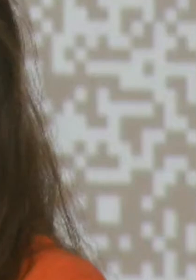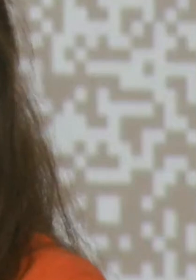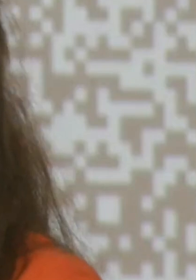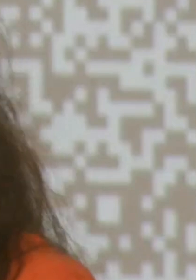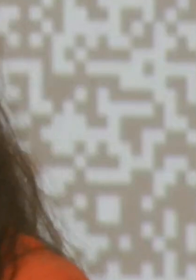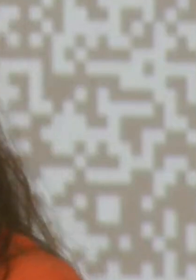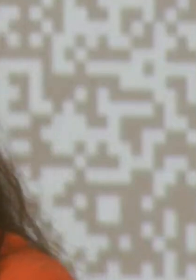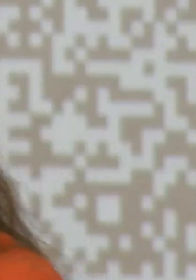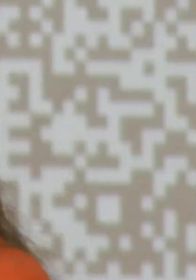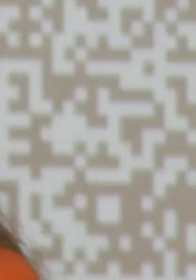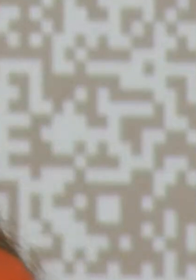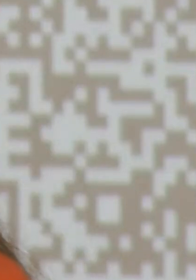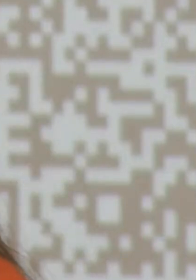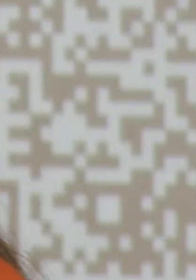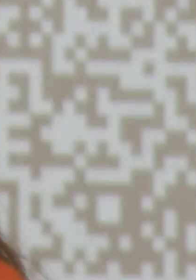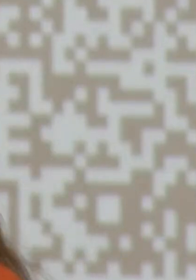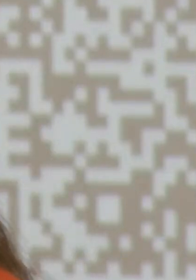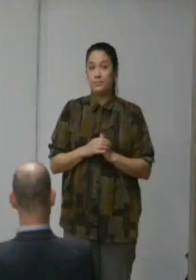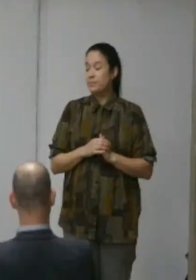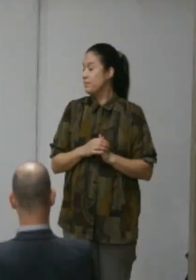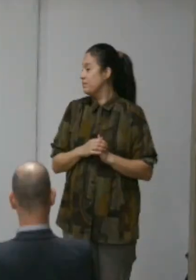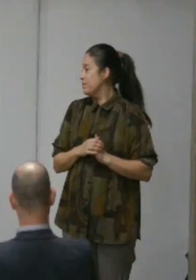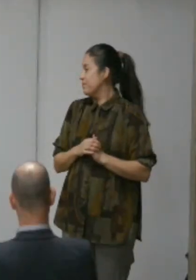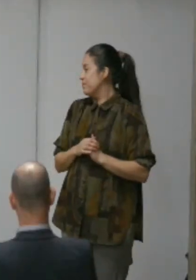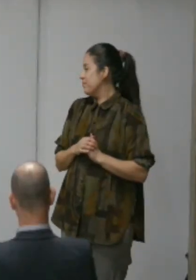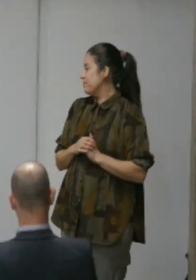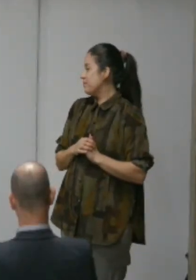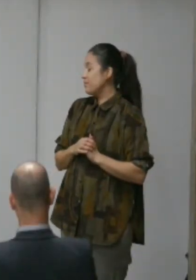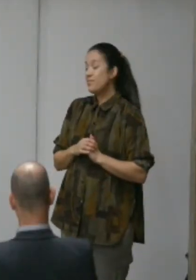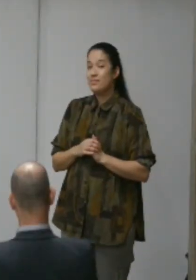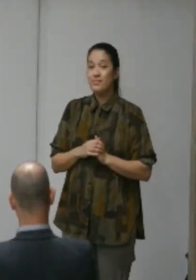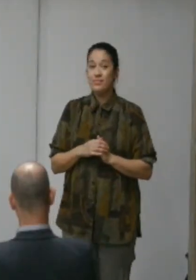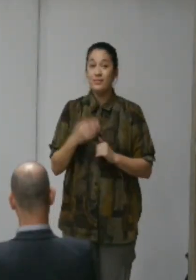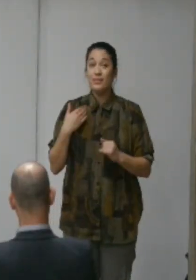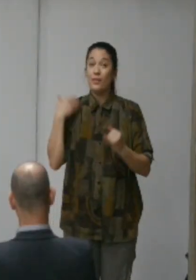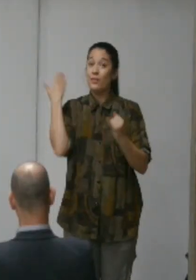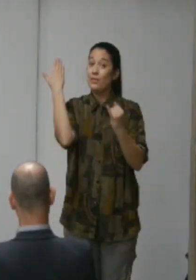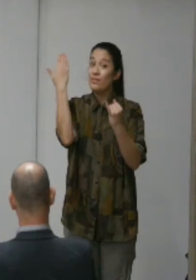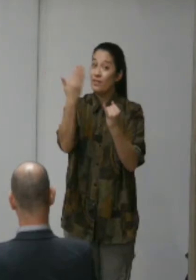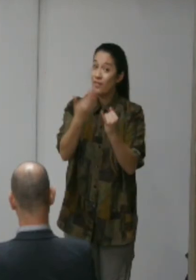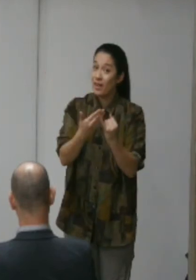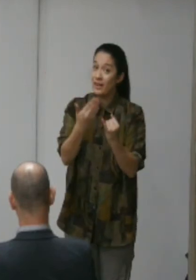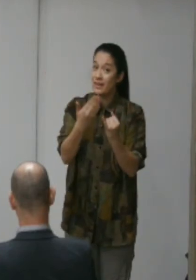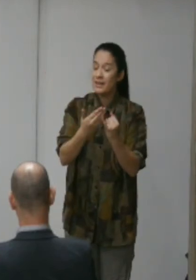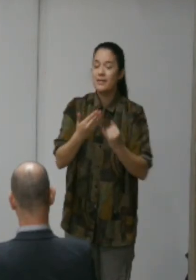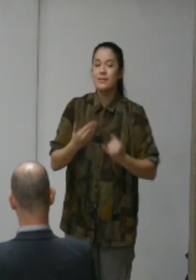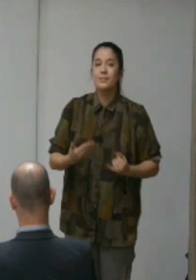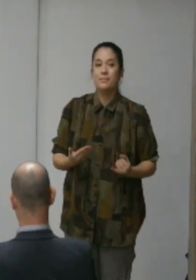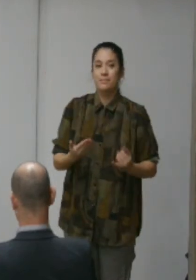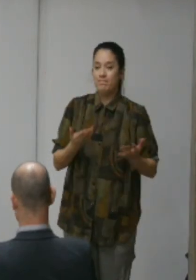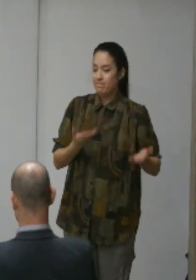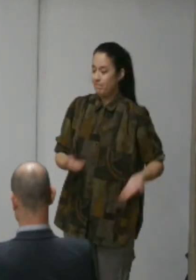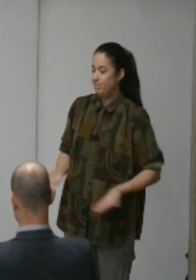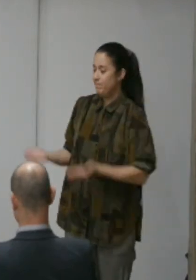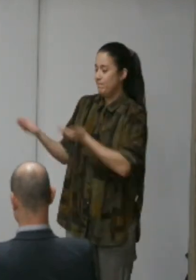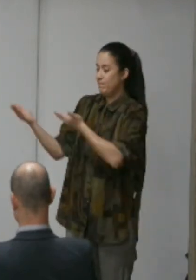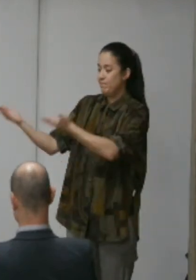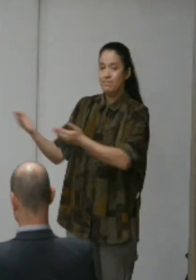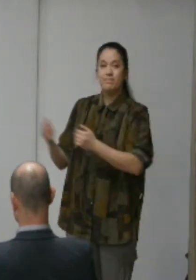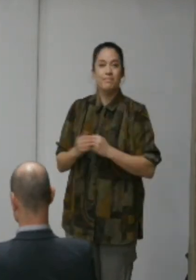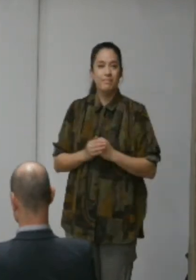being. So finally, I'm just going to introduce each speaker with a little bit more info.